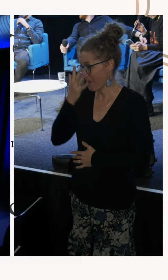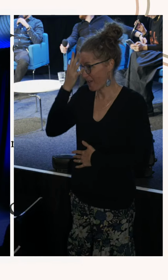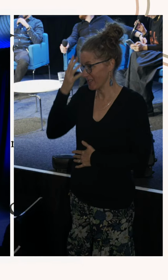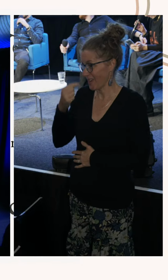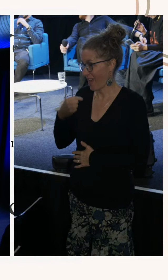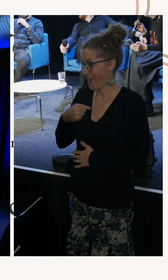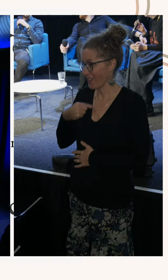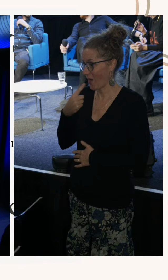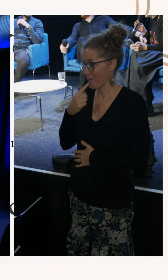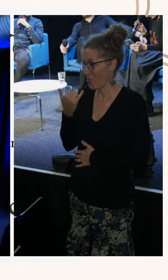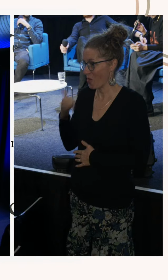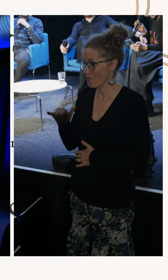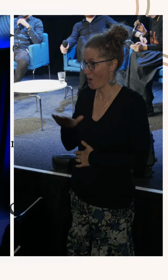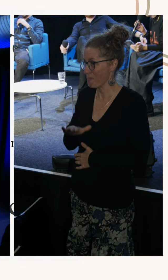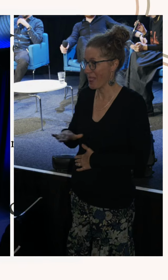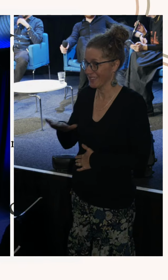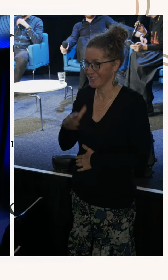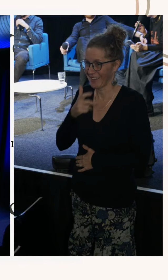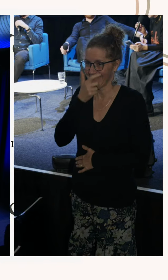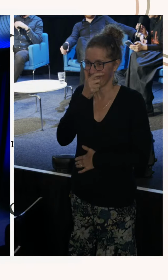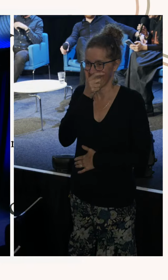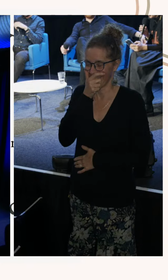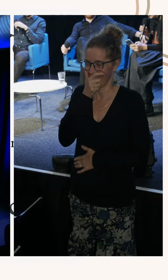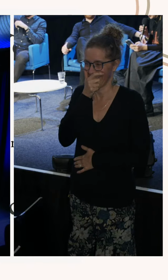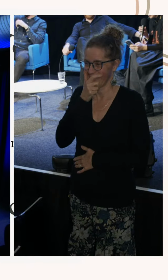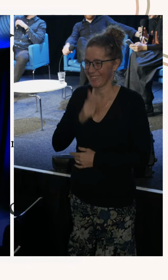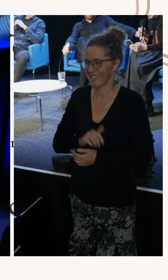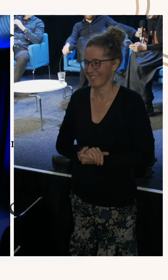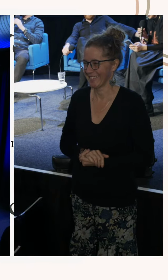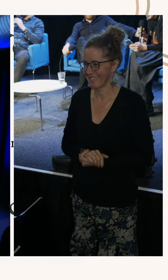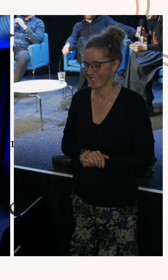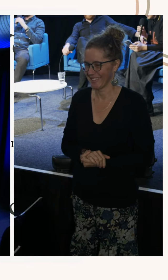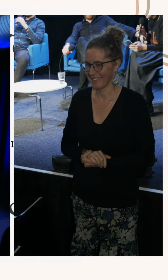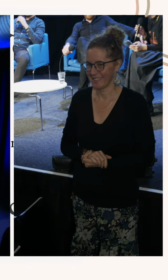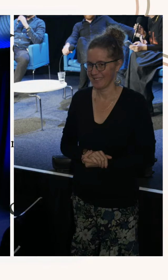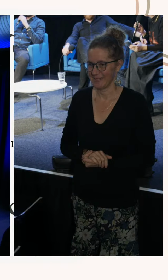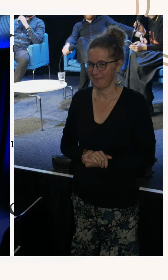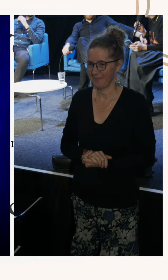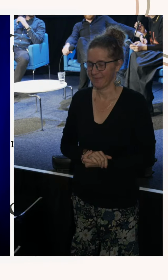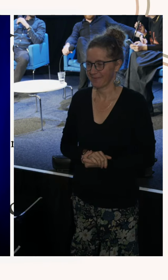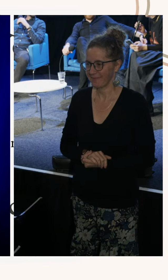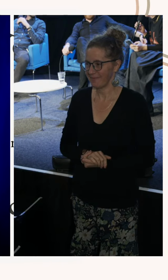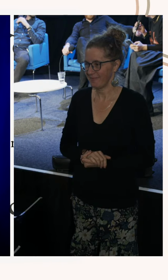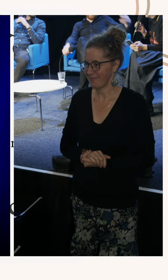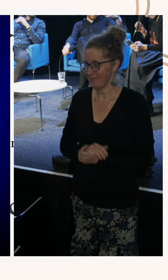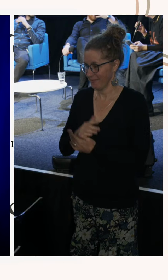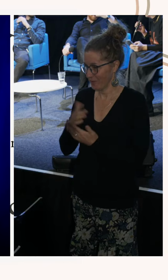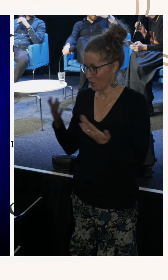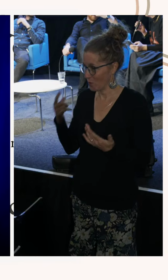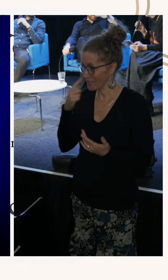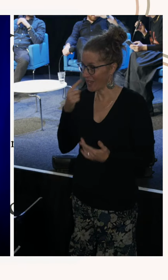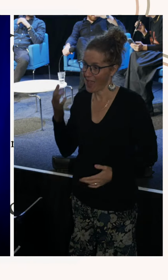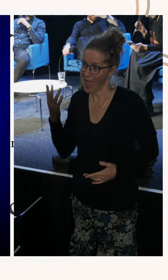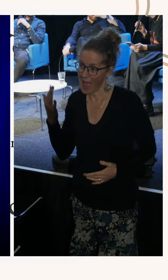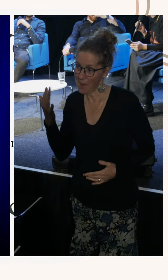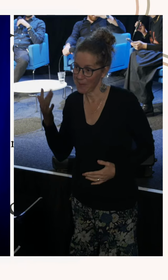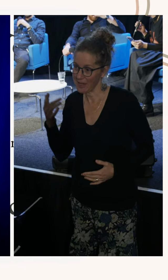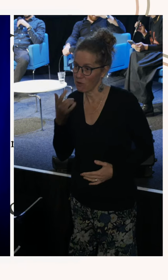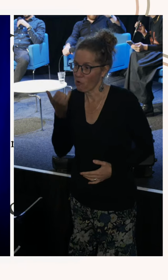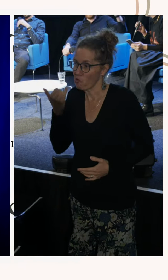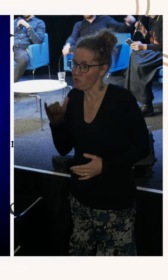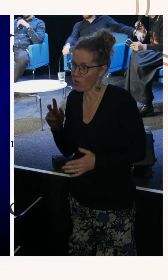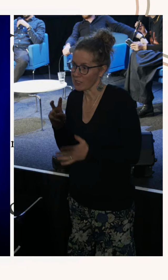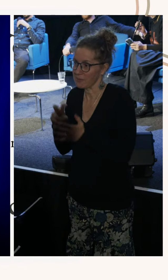in the wrong place. Yeah, sorry. I'm so sorry. Do you guys want to guess the number of how many we got this year? It's